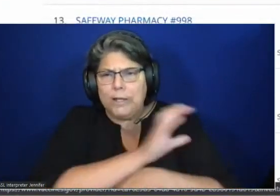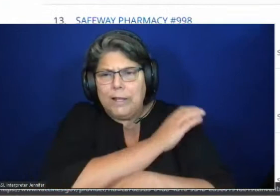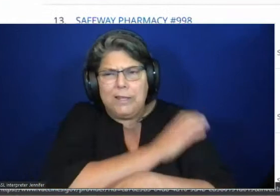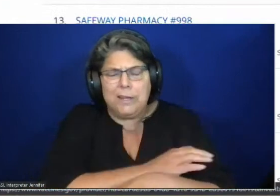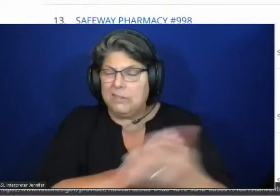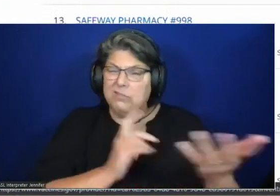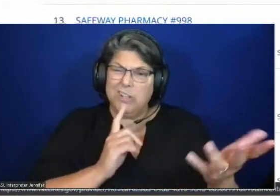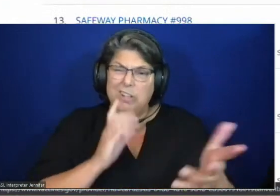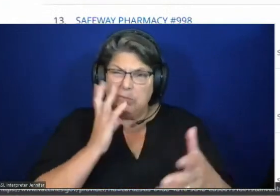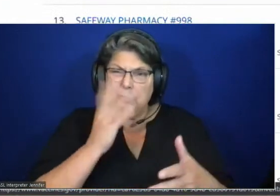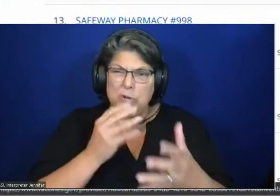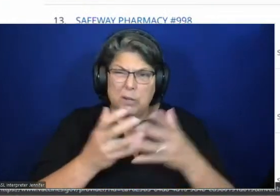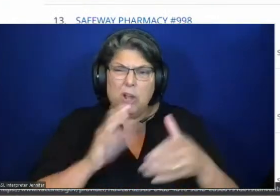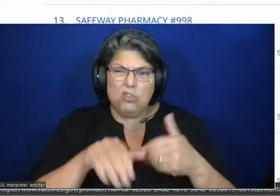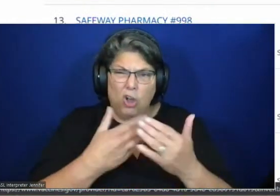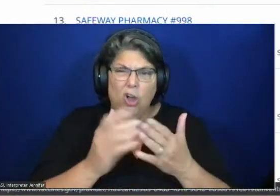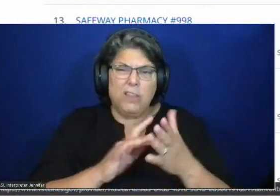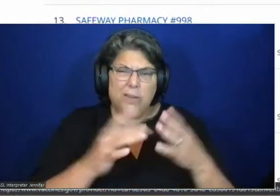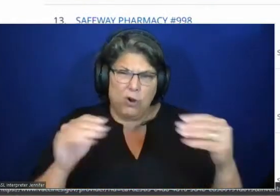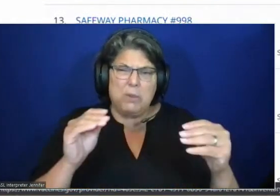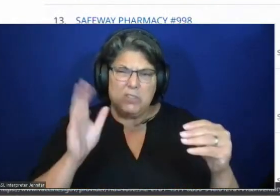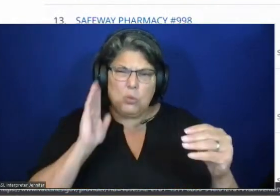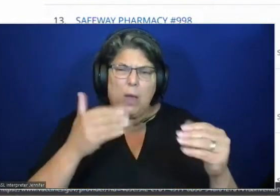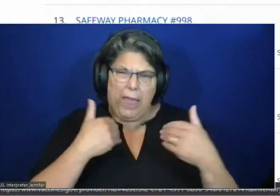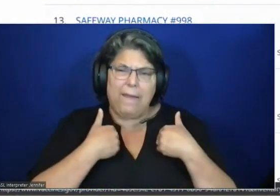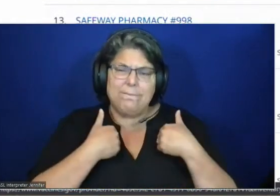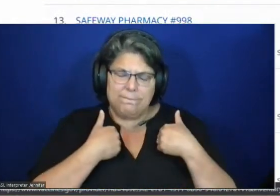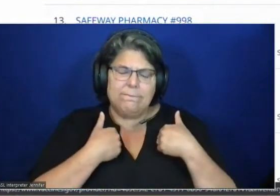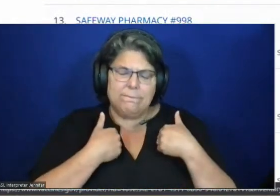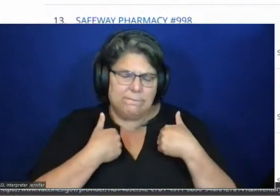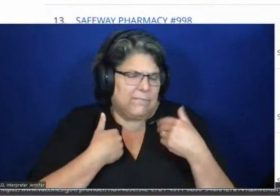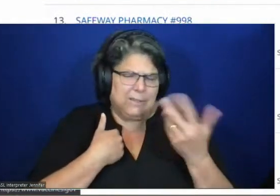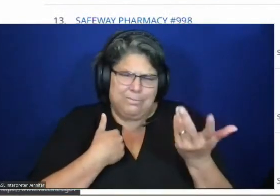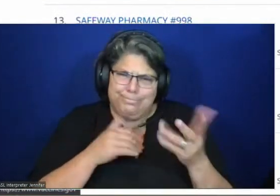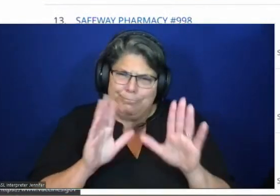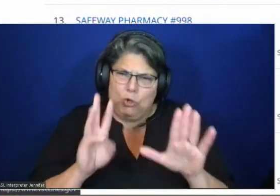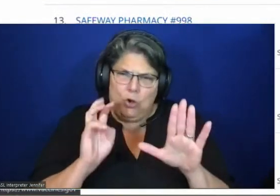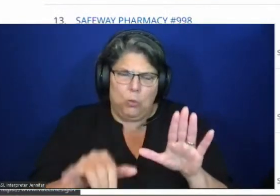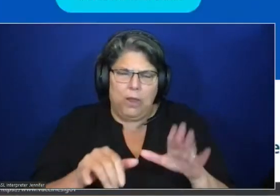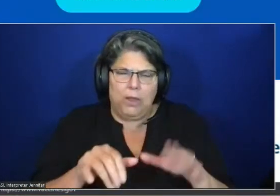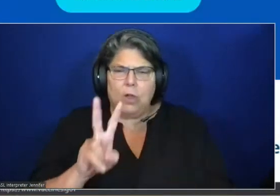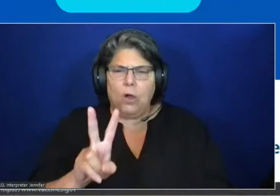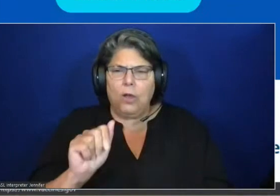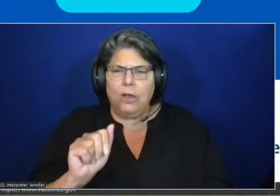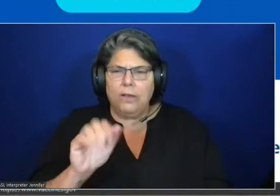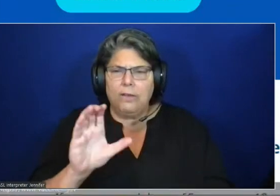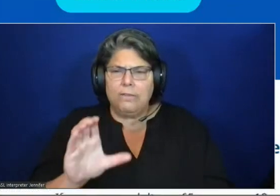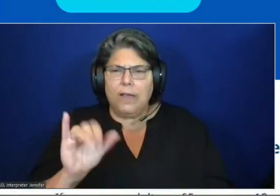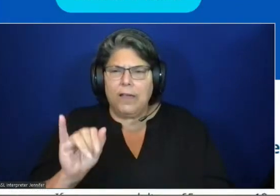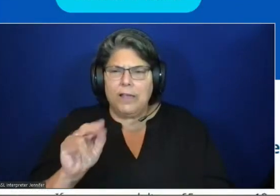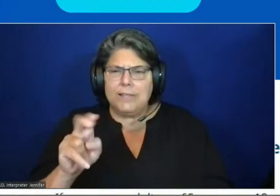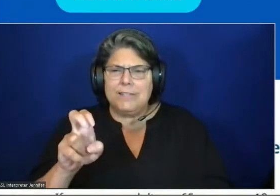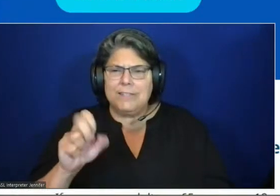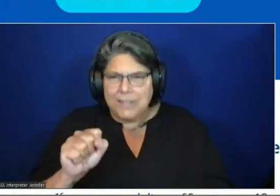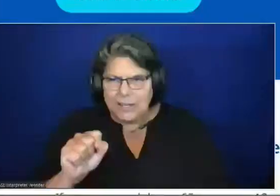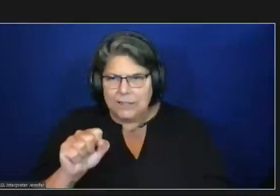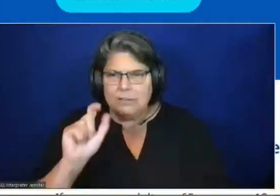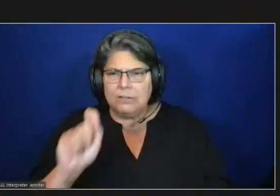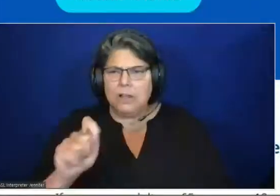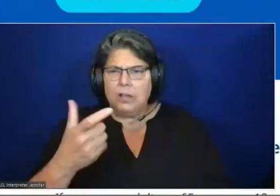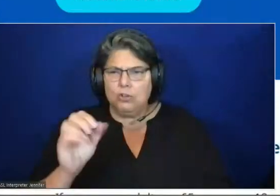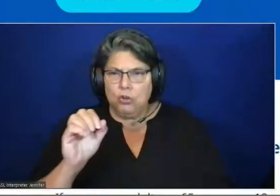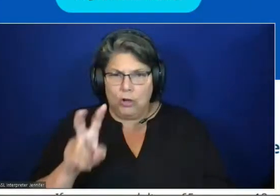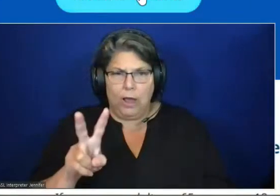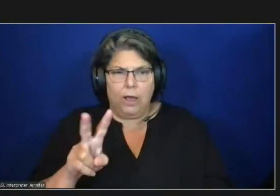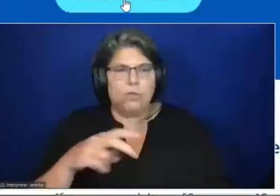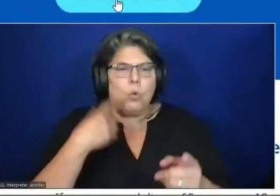pharmacies are going to have the vaccine. So it's a really great way to get there. That's vaccines.gov. If you just went to vaccines.gov, it's going to